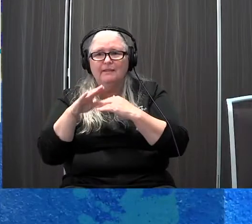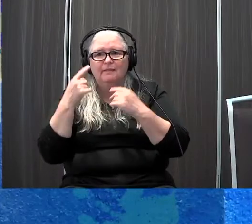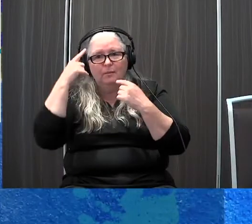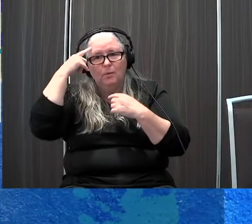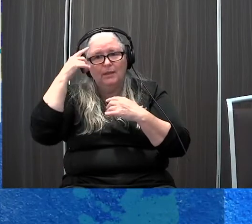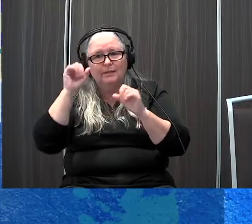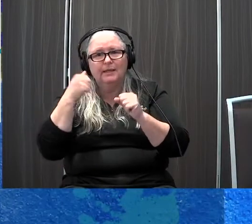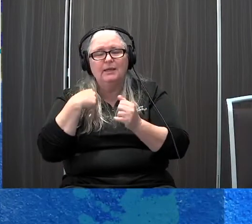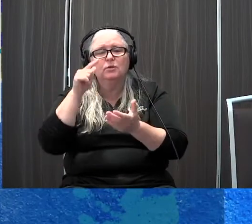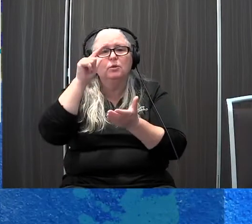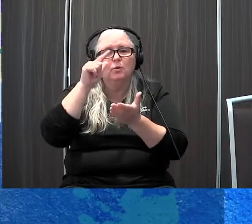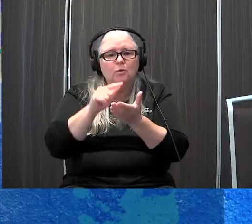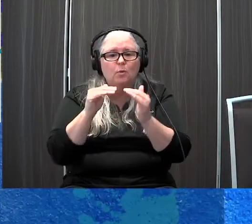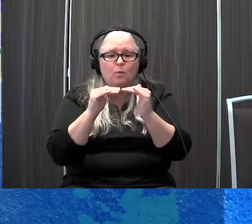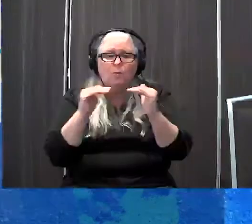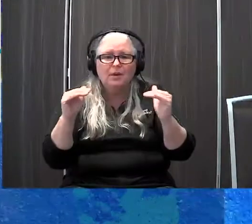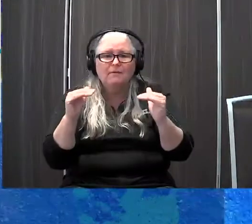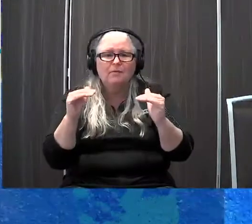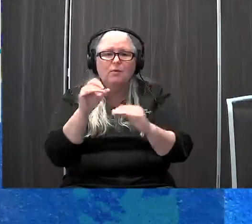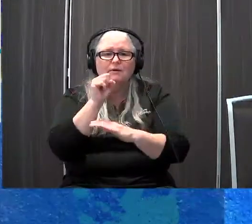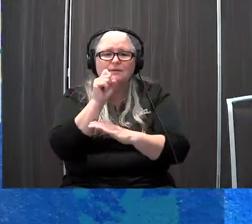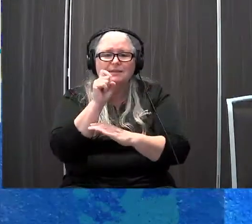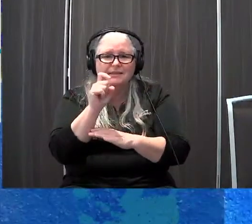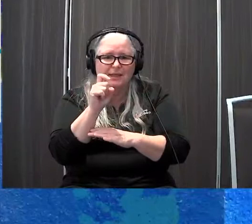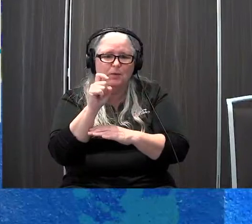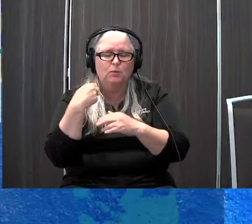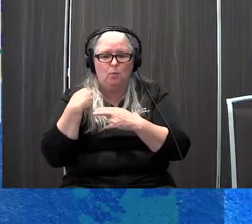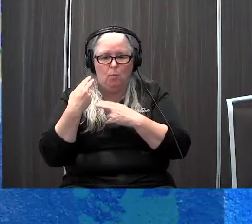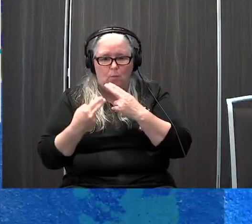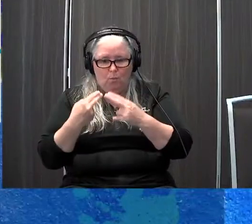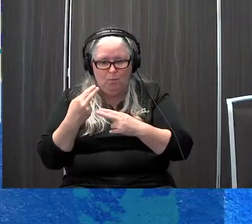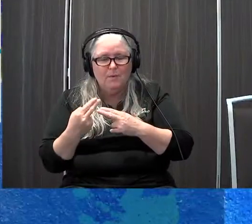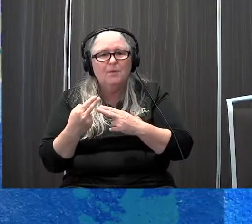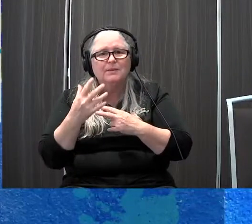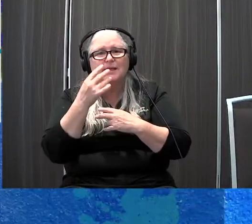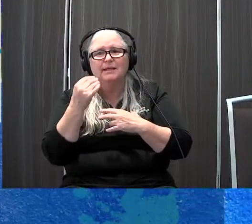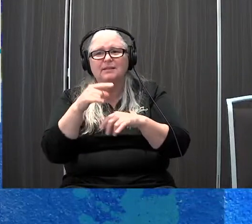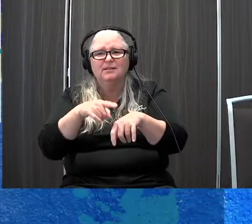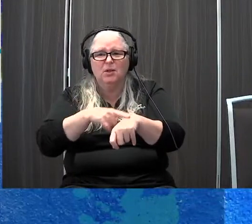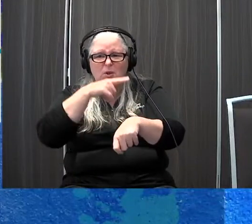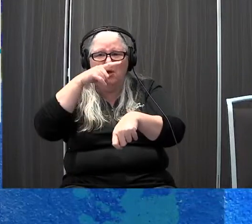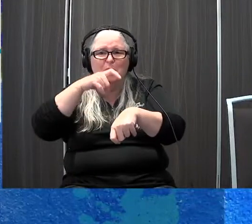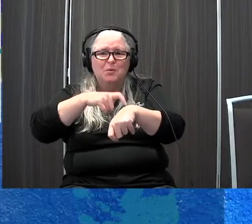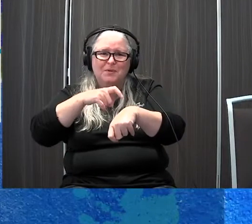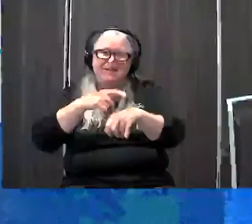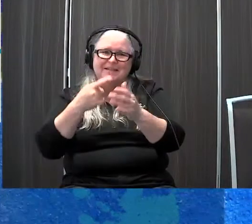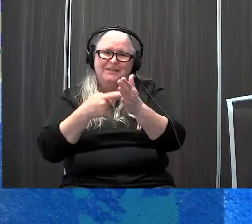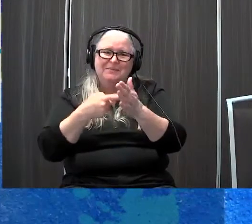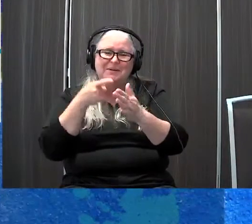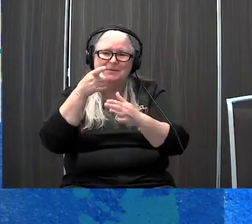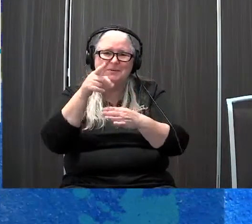low levels of sex hormones. There's a really long word that sometimes you may read about. It's